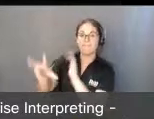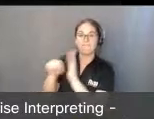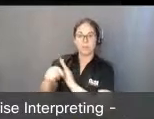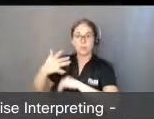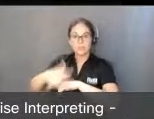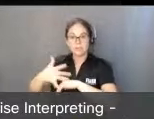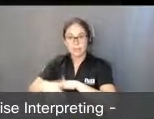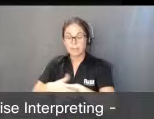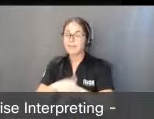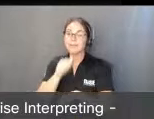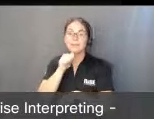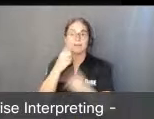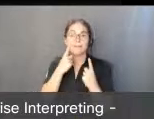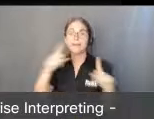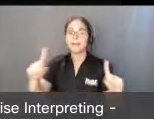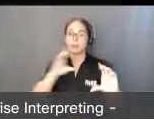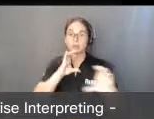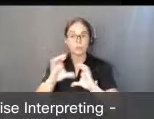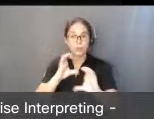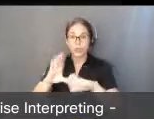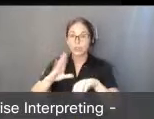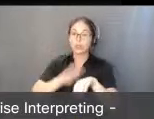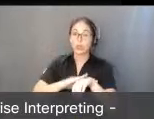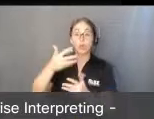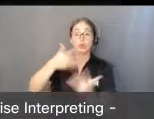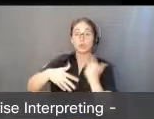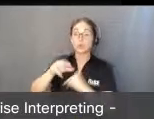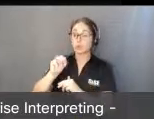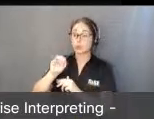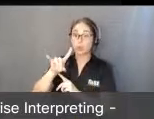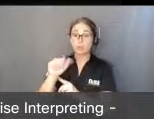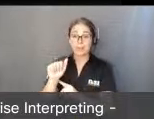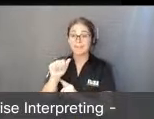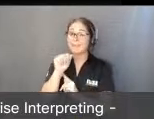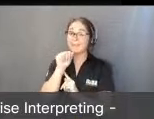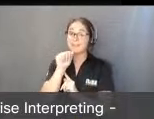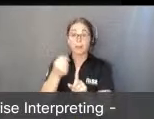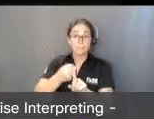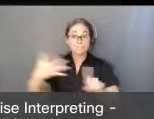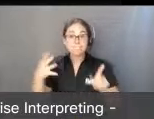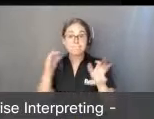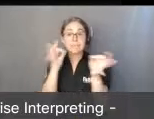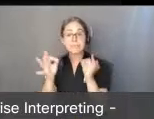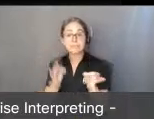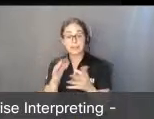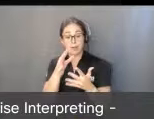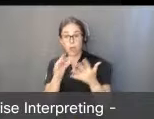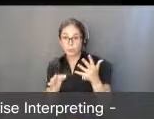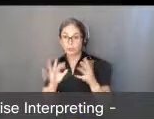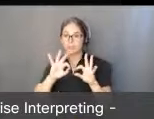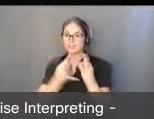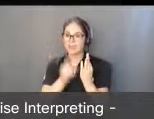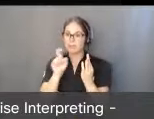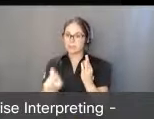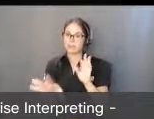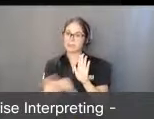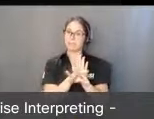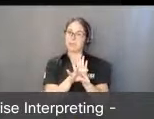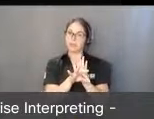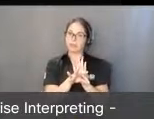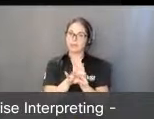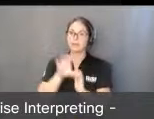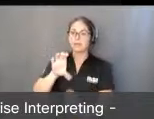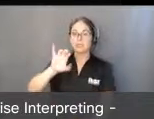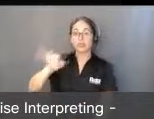release communication on the social media platforms subsequently describing the options that families had to choose from. CJUSD did